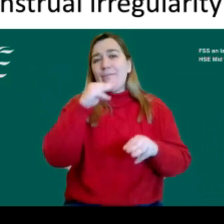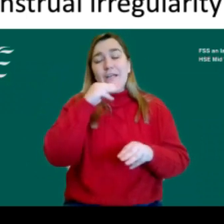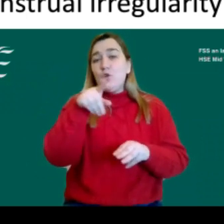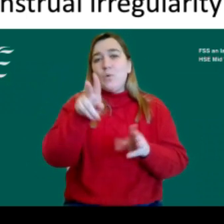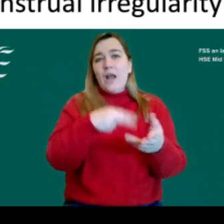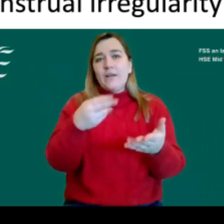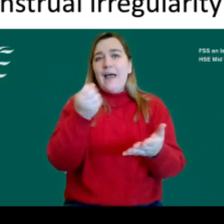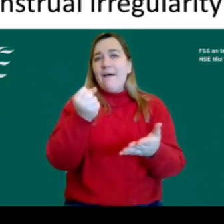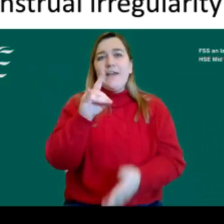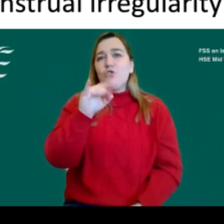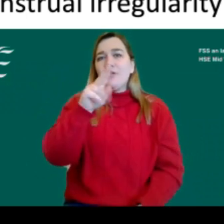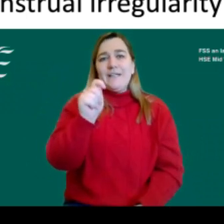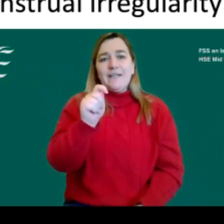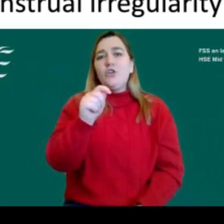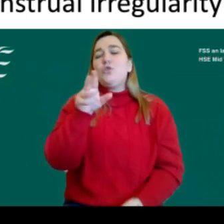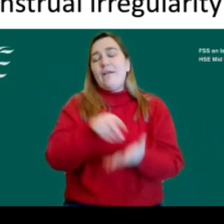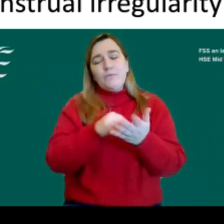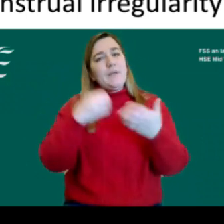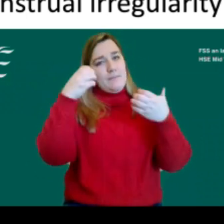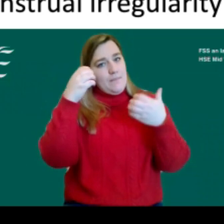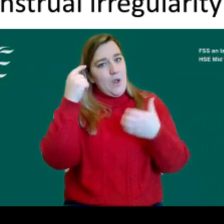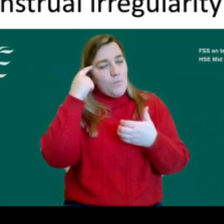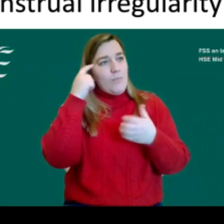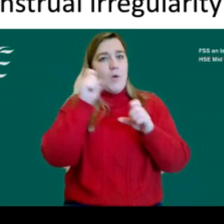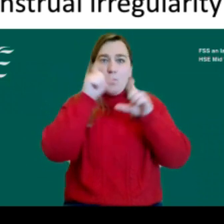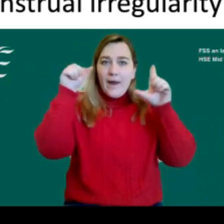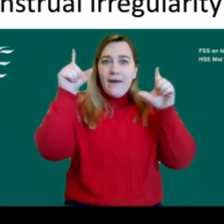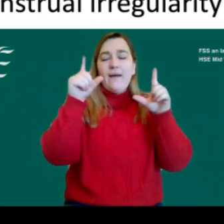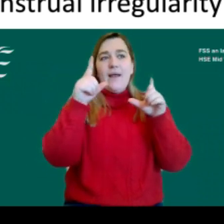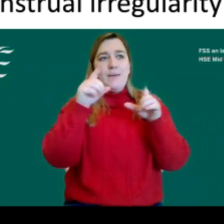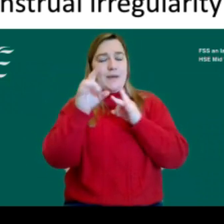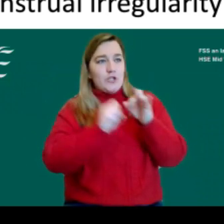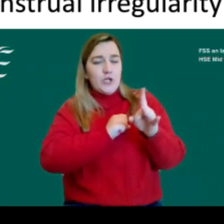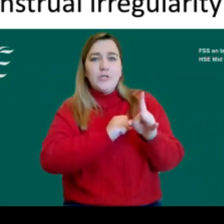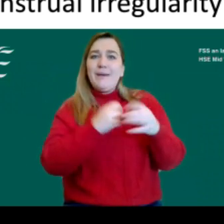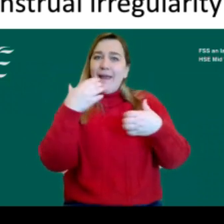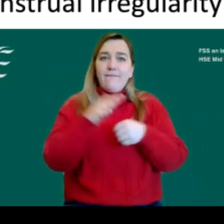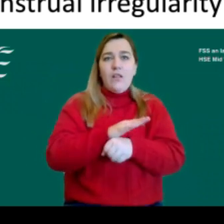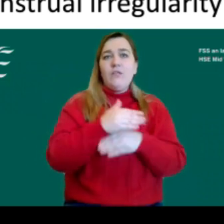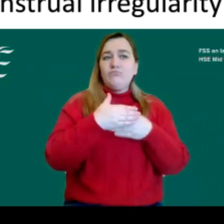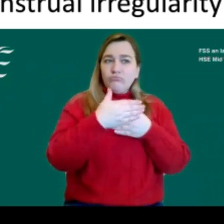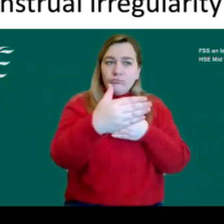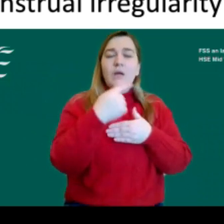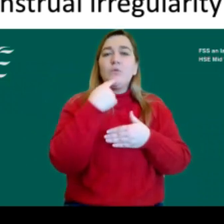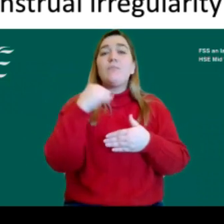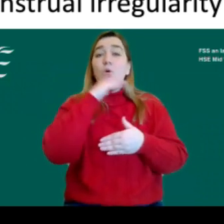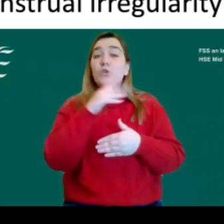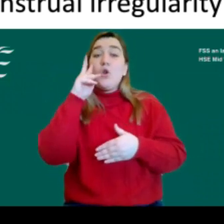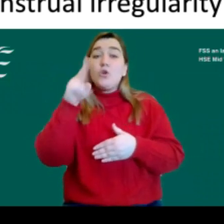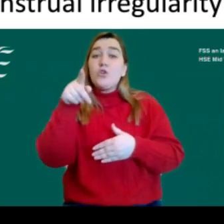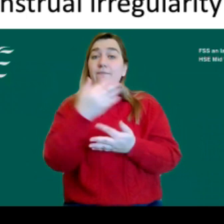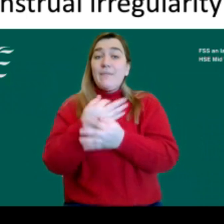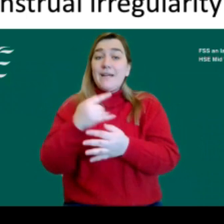But it's always important to look at the family history. Your social history and so what I mean by that is where you're